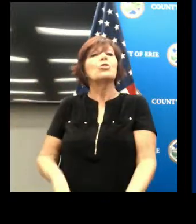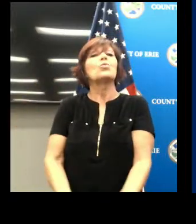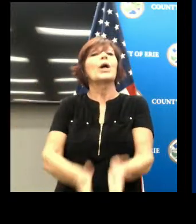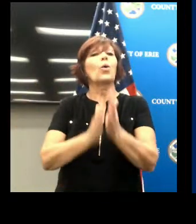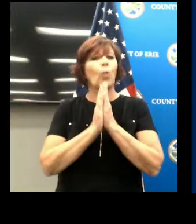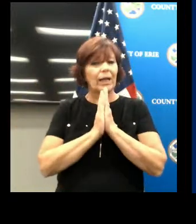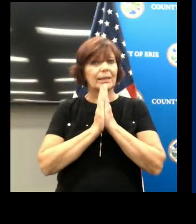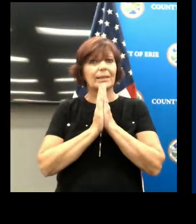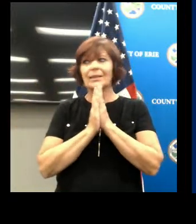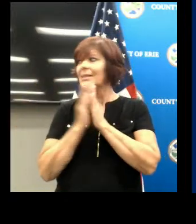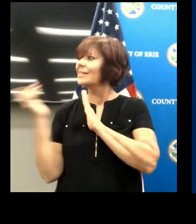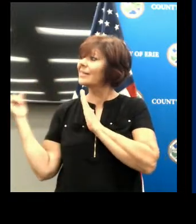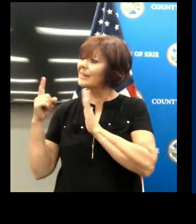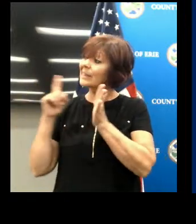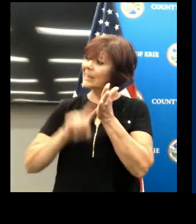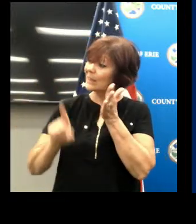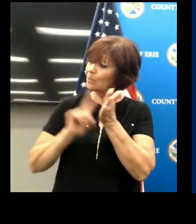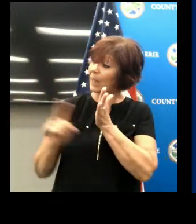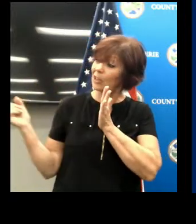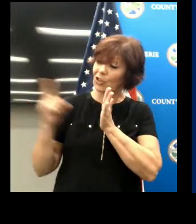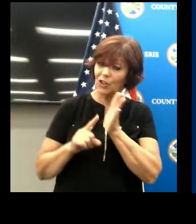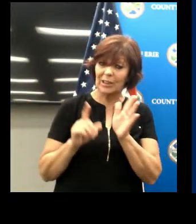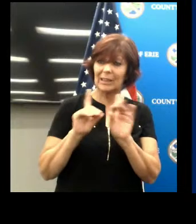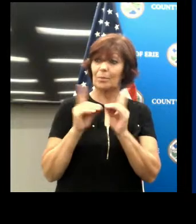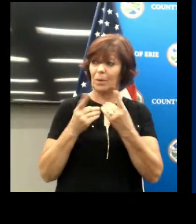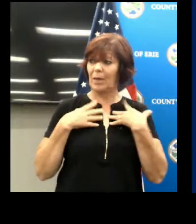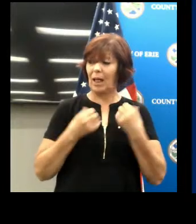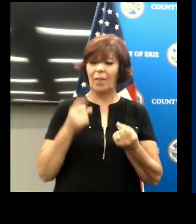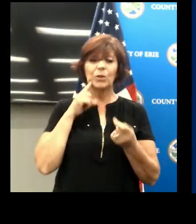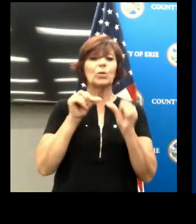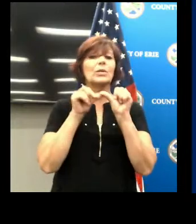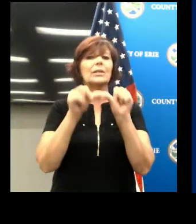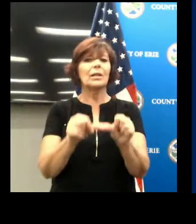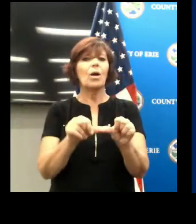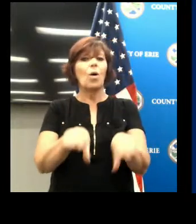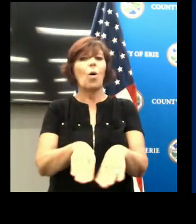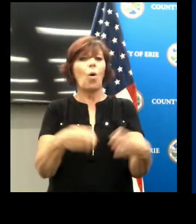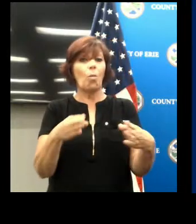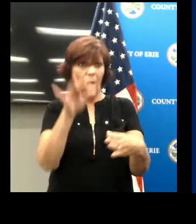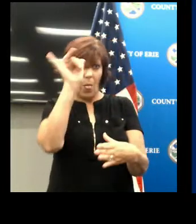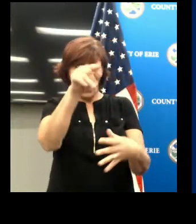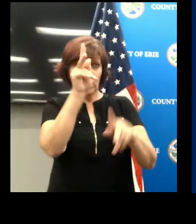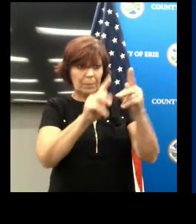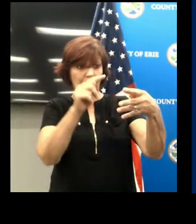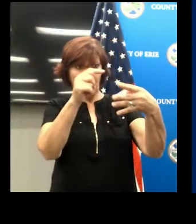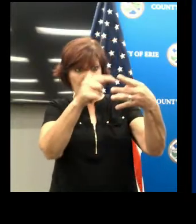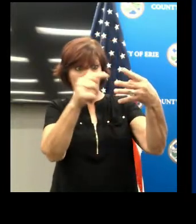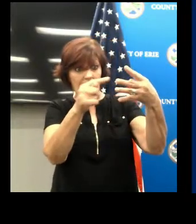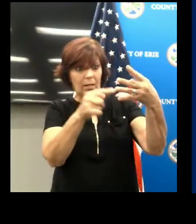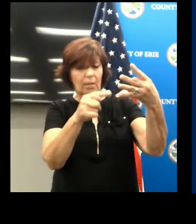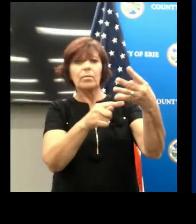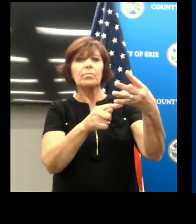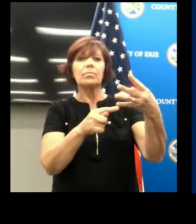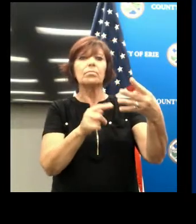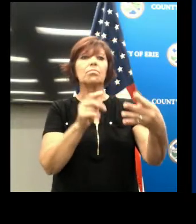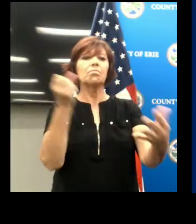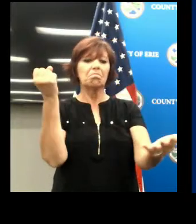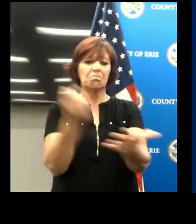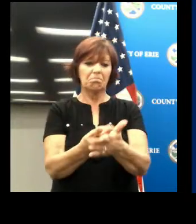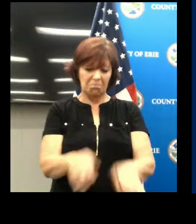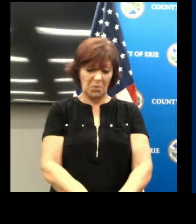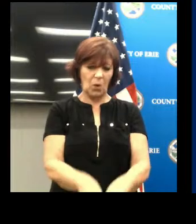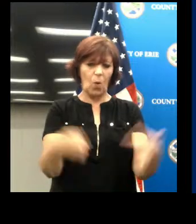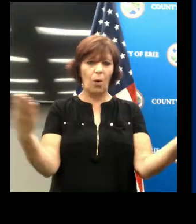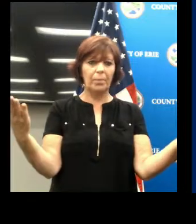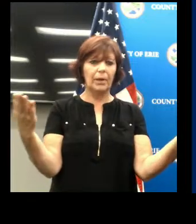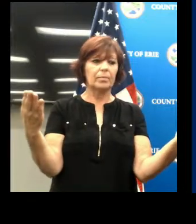pass an inspection from the Erie County Department of Health to remain open. Only those who did that were authorized to